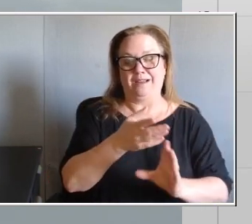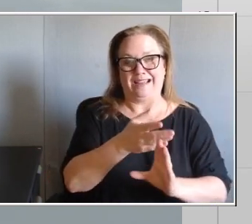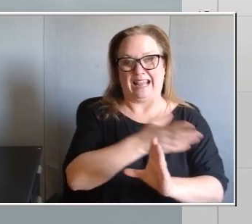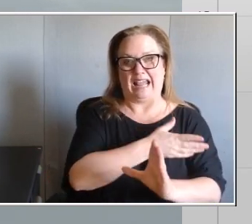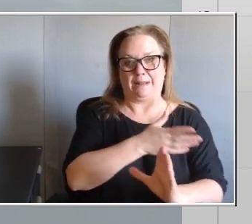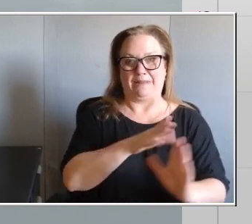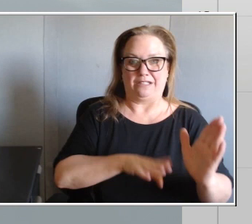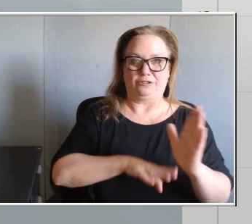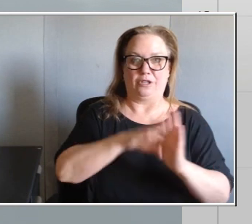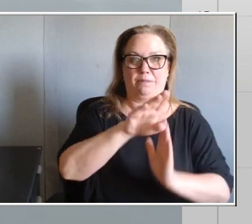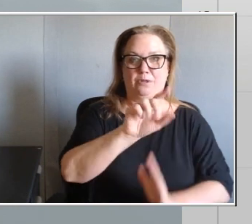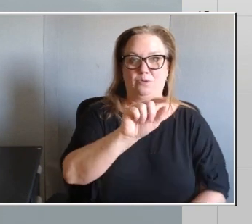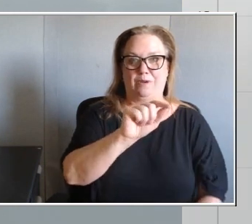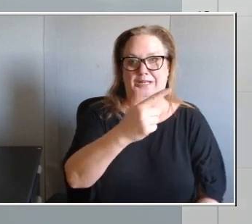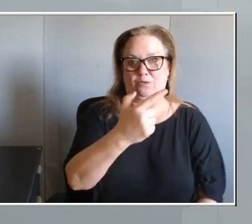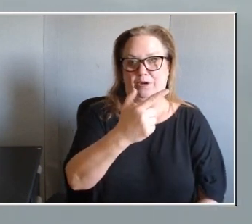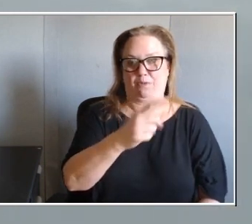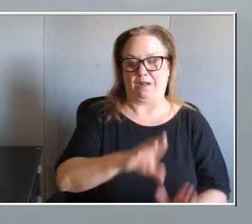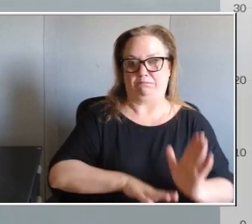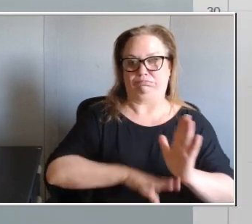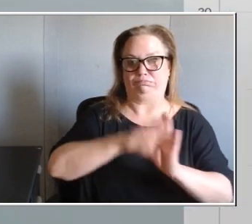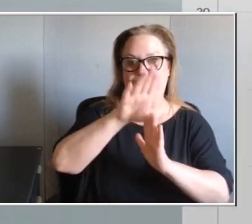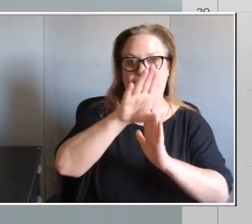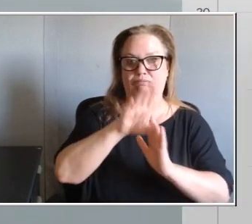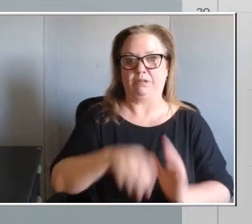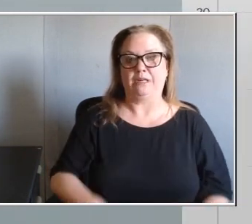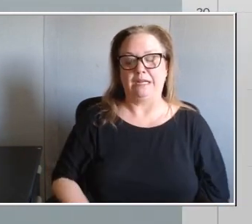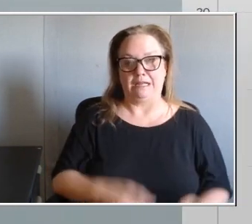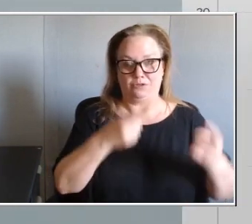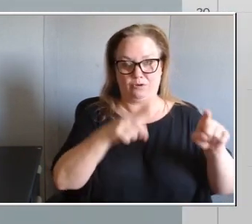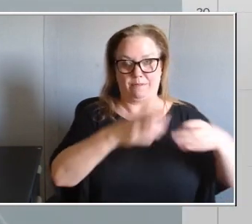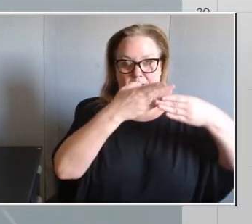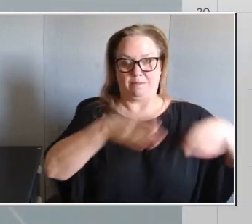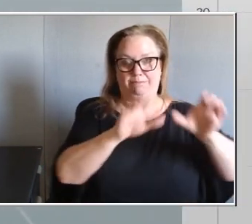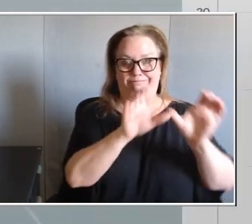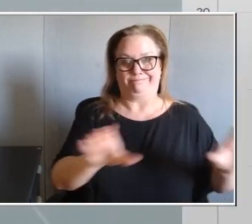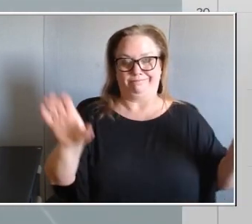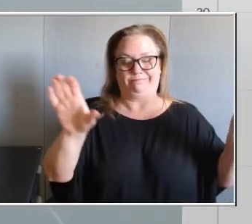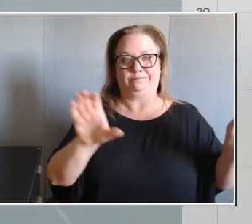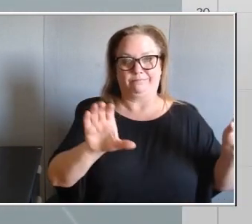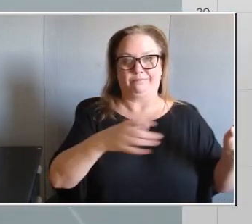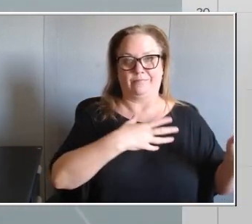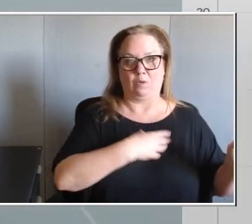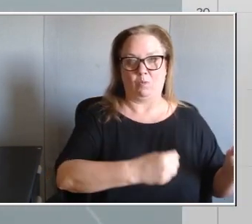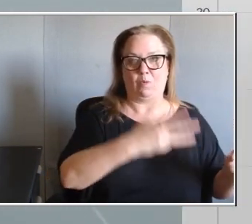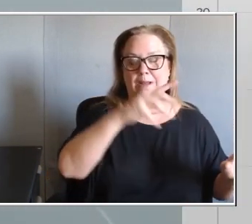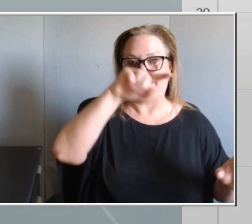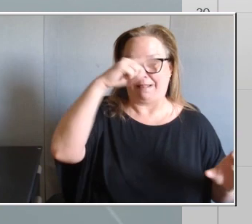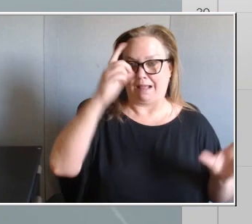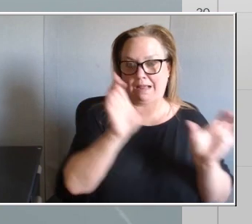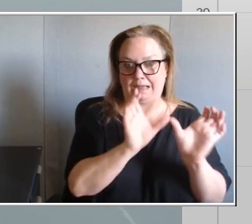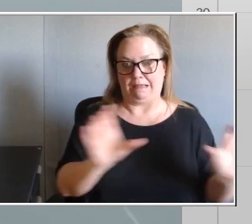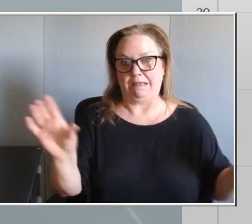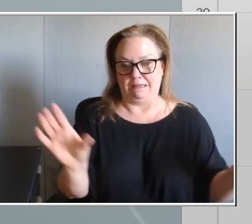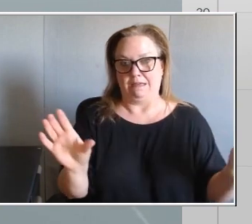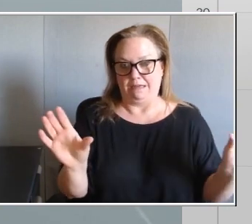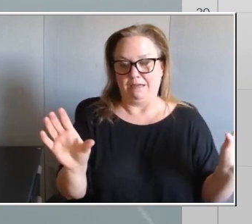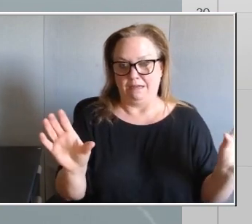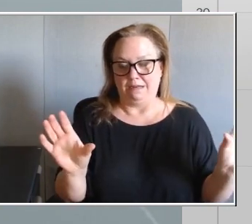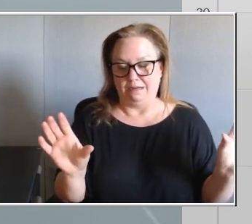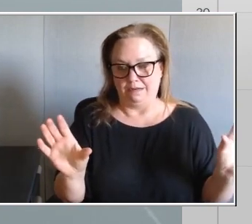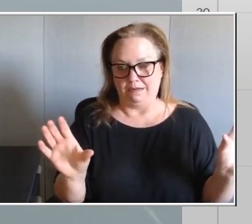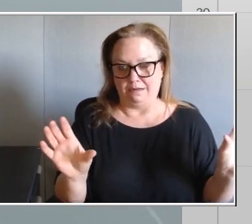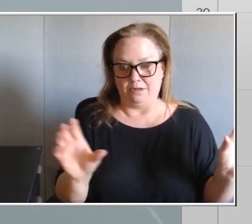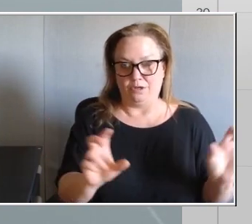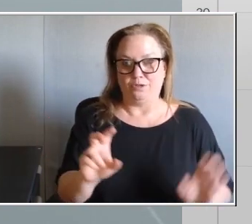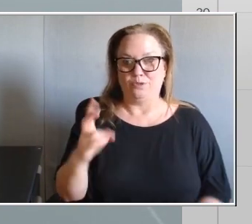jump, though, in 2021. Here's what happens when you break down the data by race. Deaths are 2 to 3 times more common in